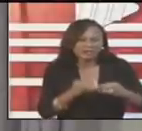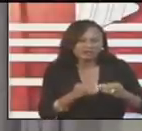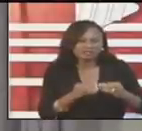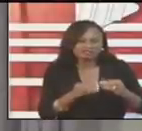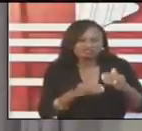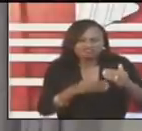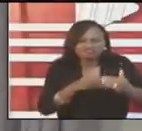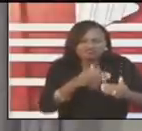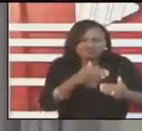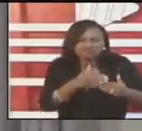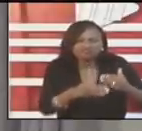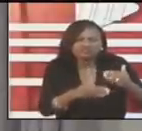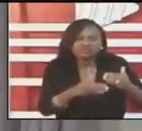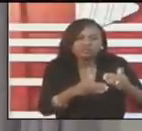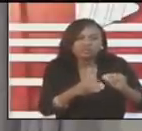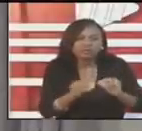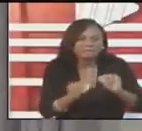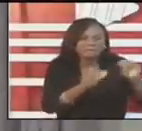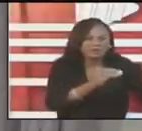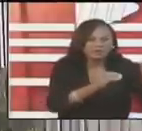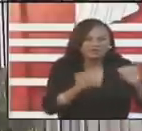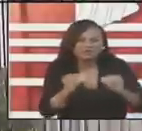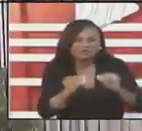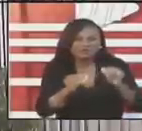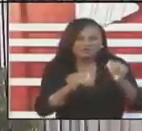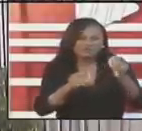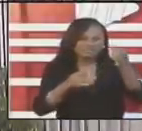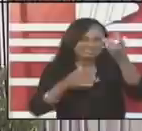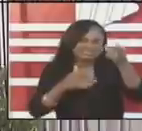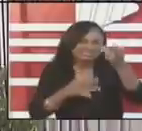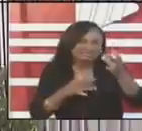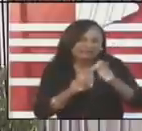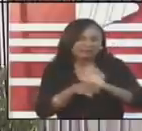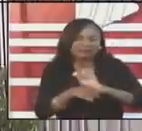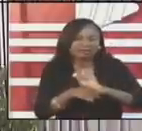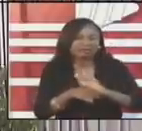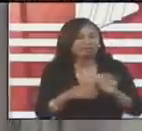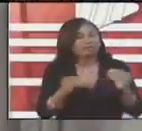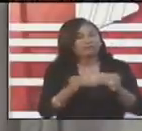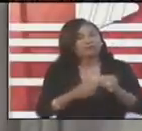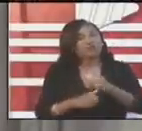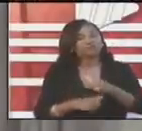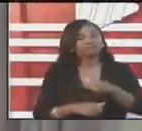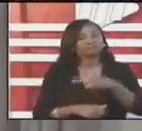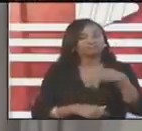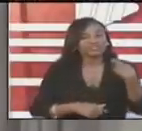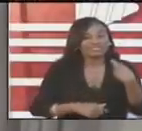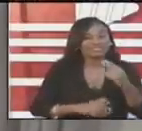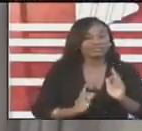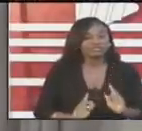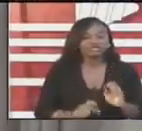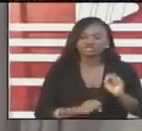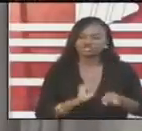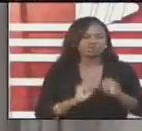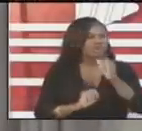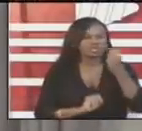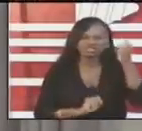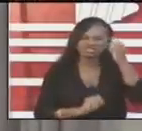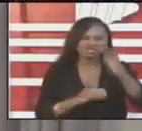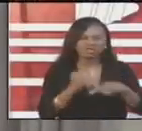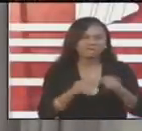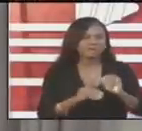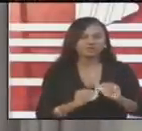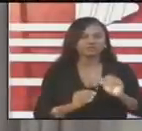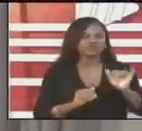like this, you increase risk. CMO, you agree with that? Yeah. So it's not something that we are actively considering.